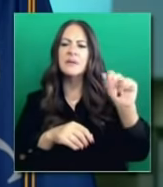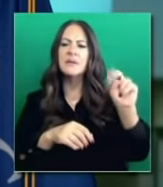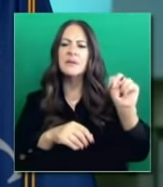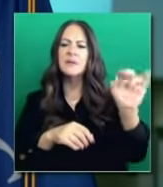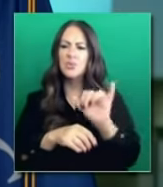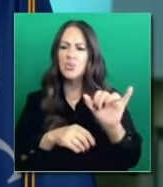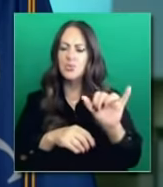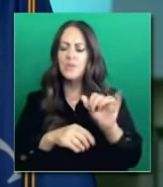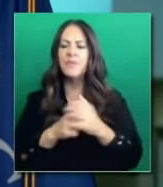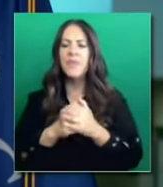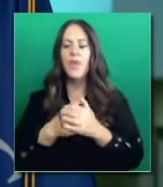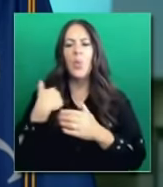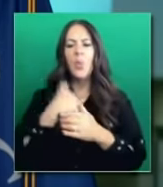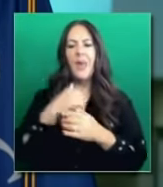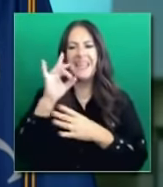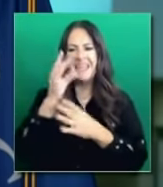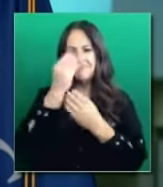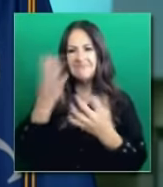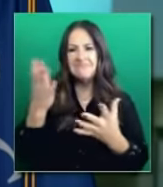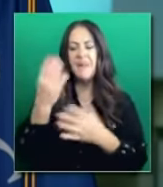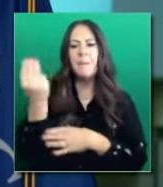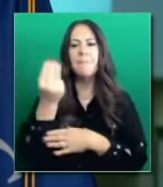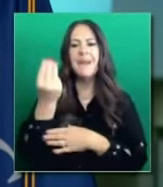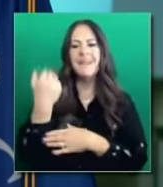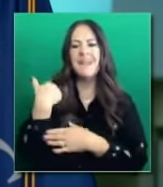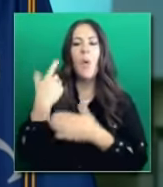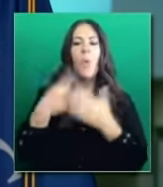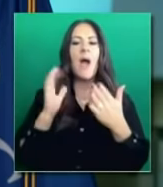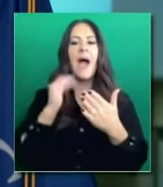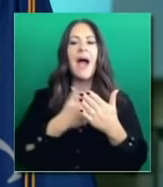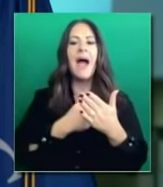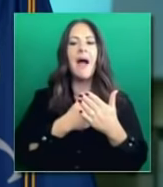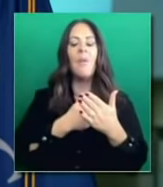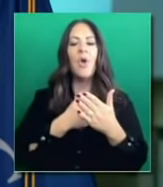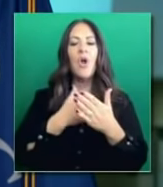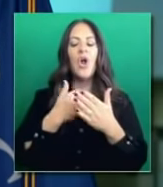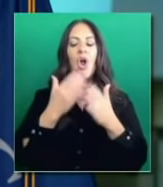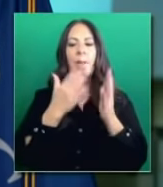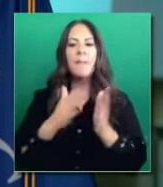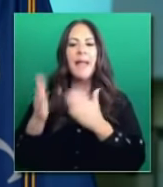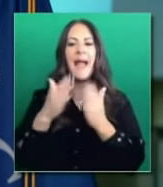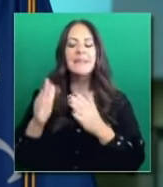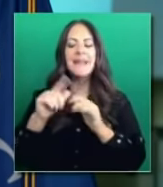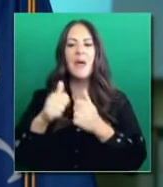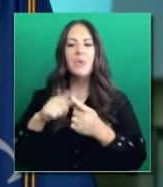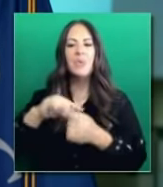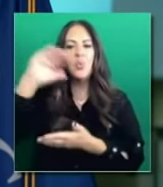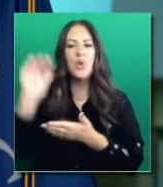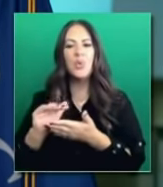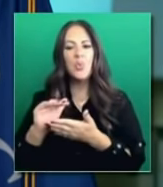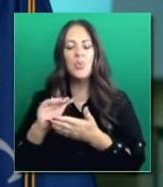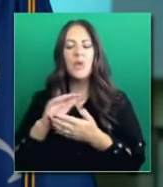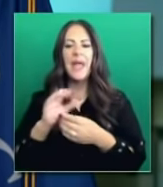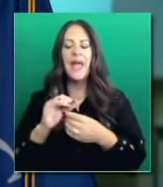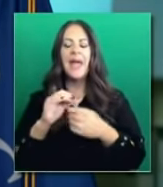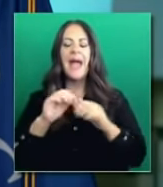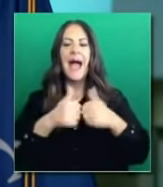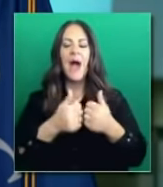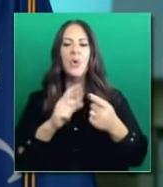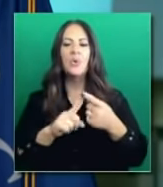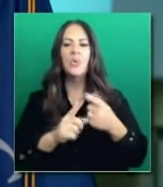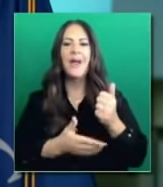and masking strategies are. And we talked about the efforts on decompressing the system and intake. And